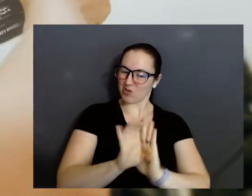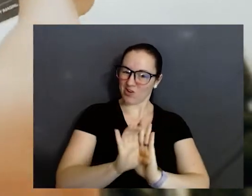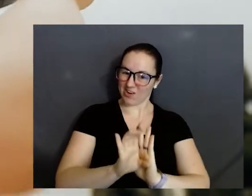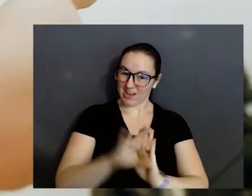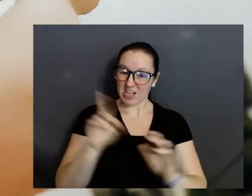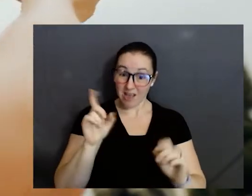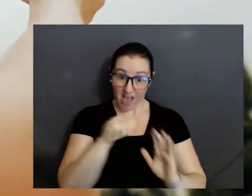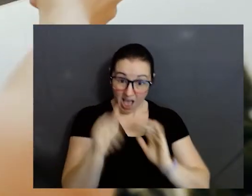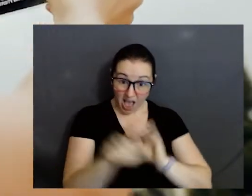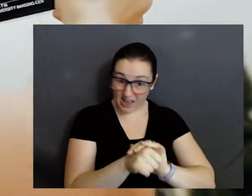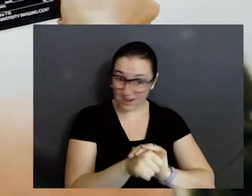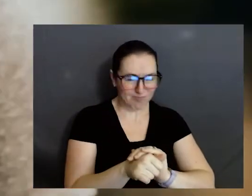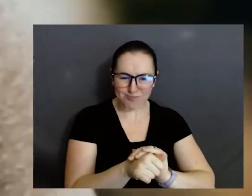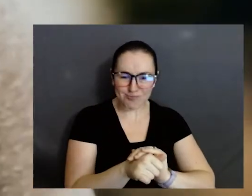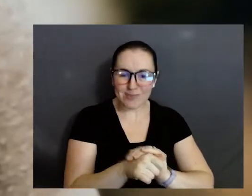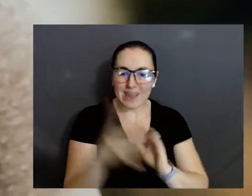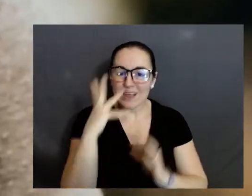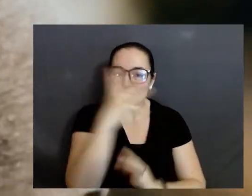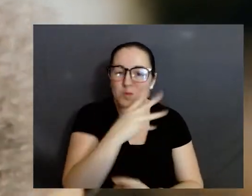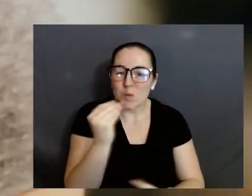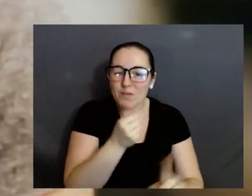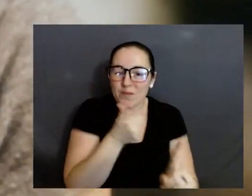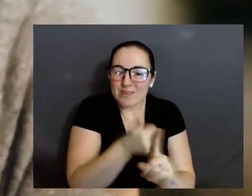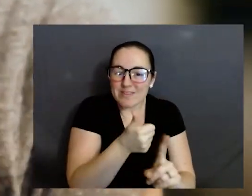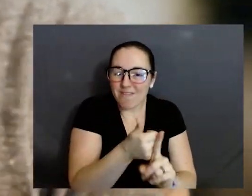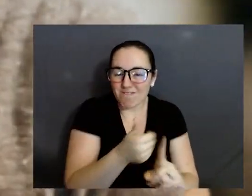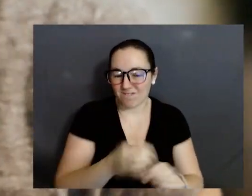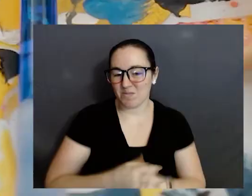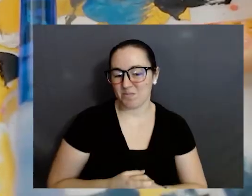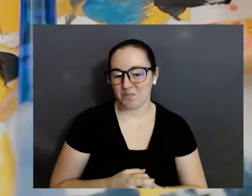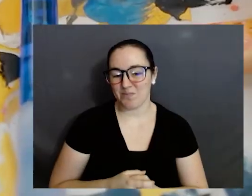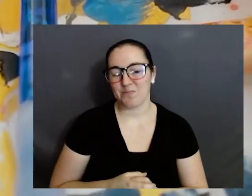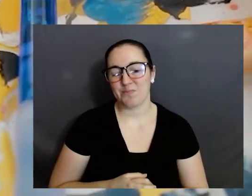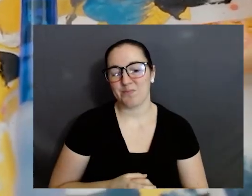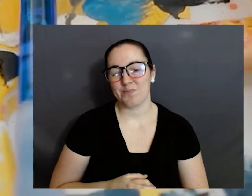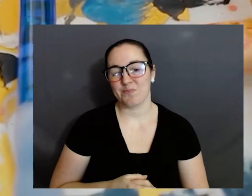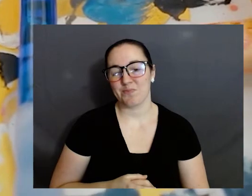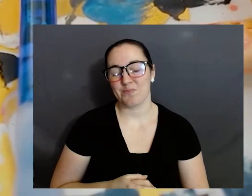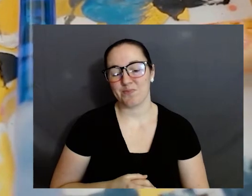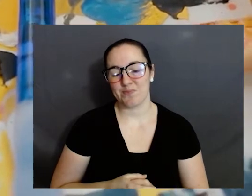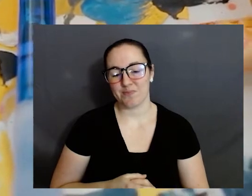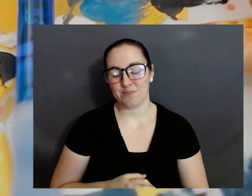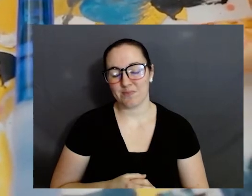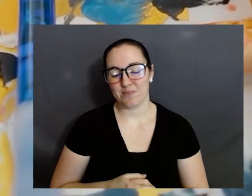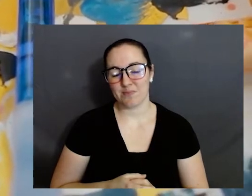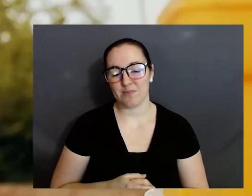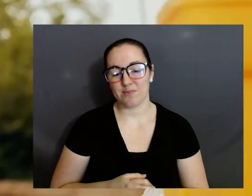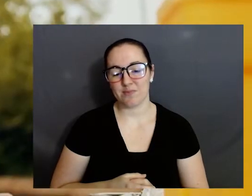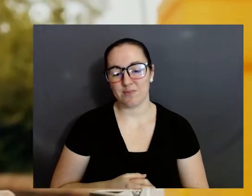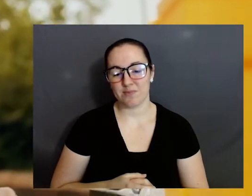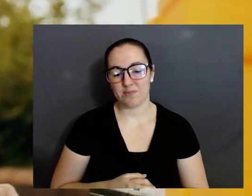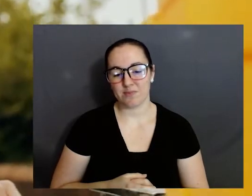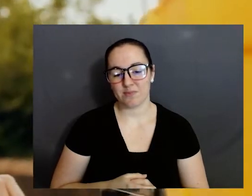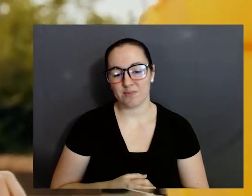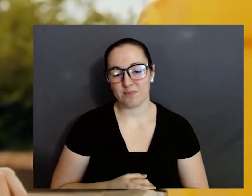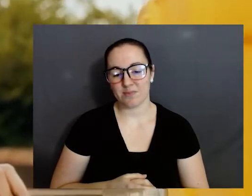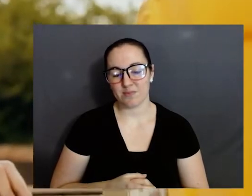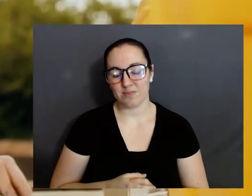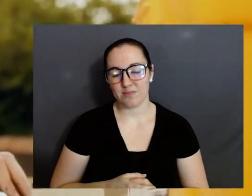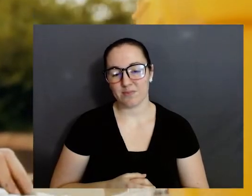picture of that pain. I don't think that should be hidden. It's beautiful in itself.